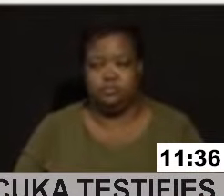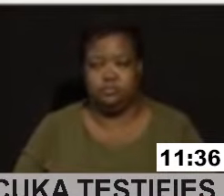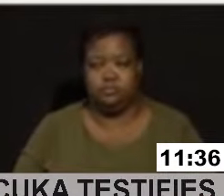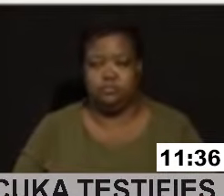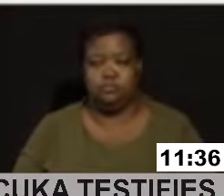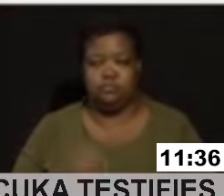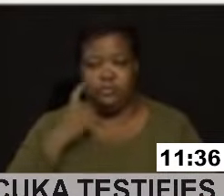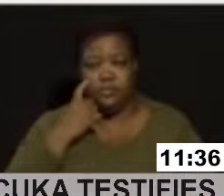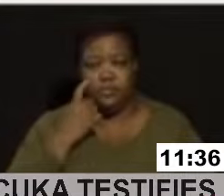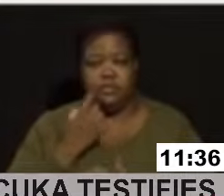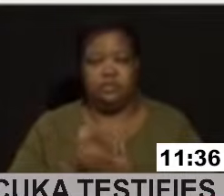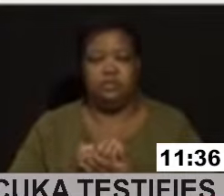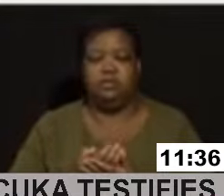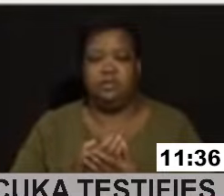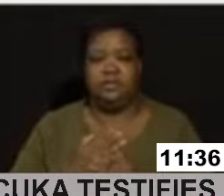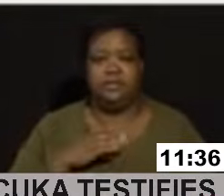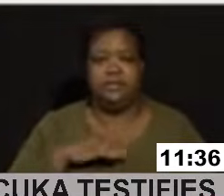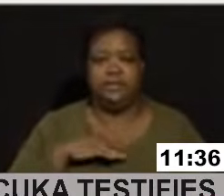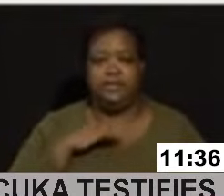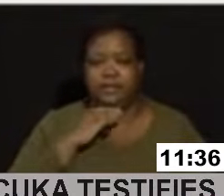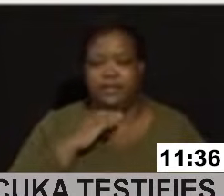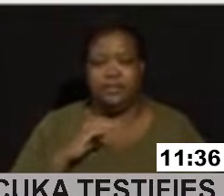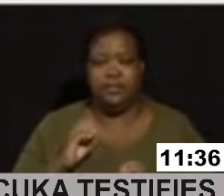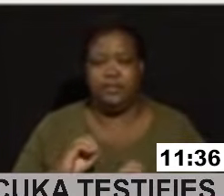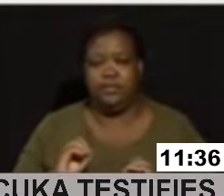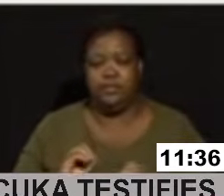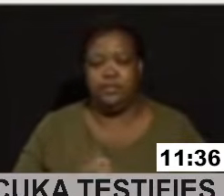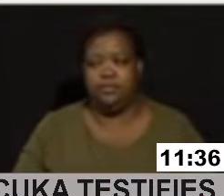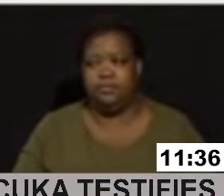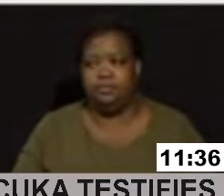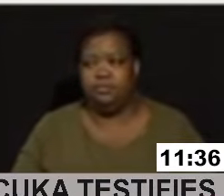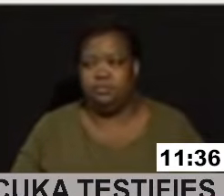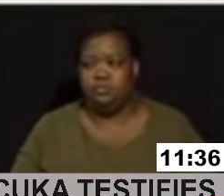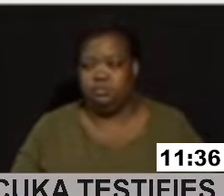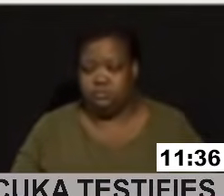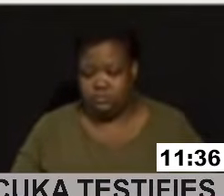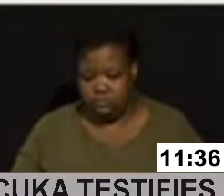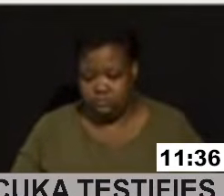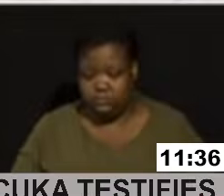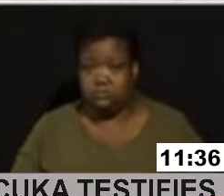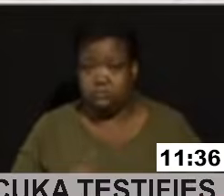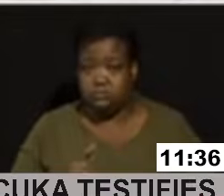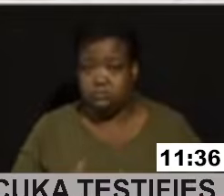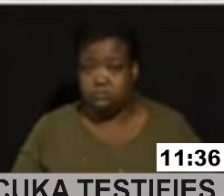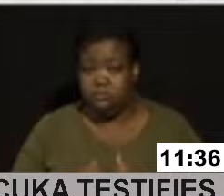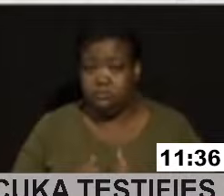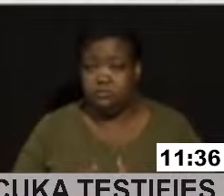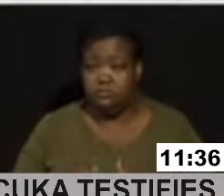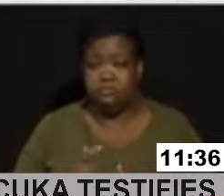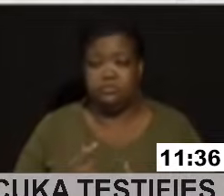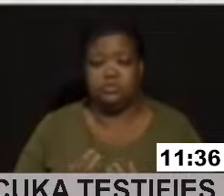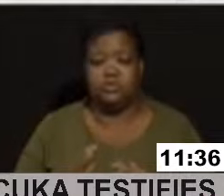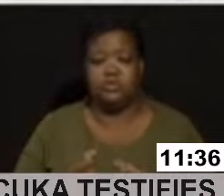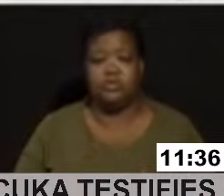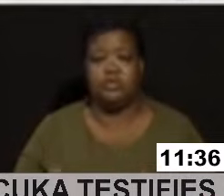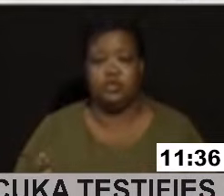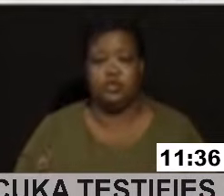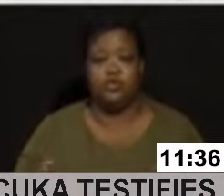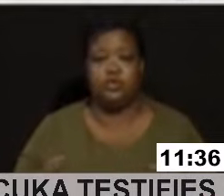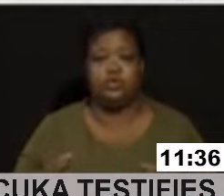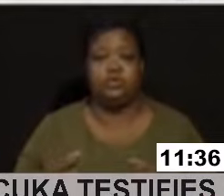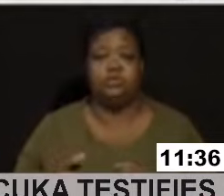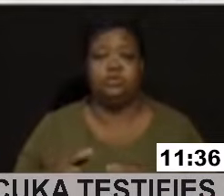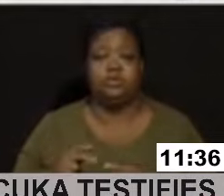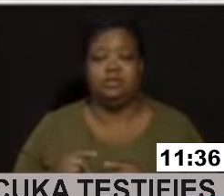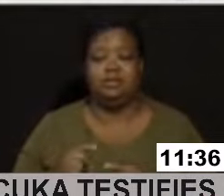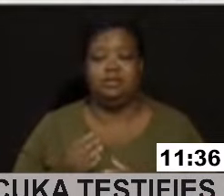evidence was just not enough for us to do that. So those are some of the challenges. I presume channeling limited resources to prosecuting